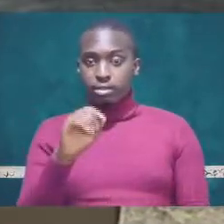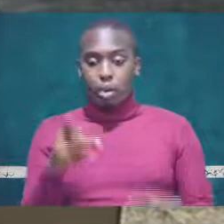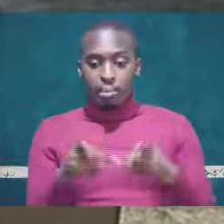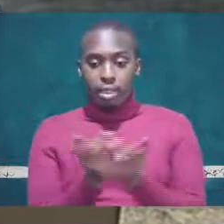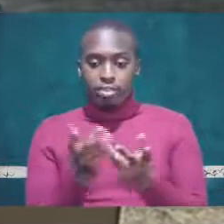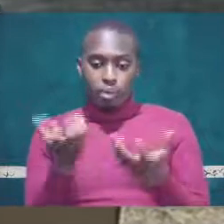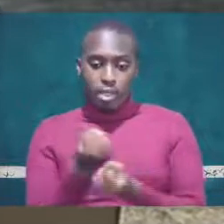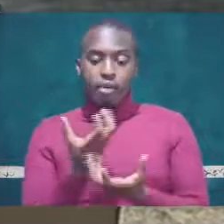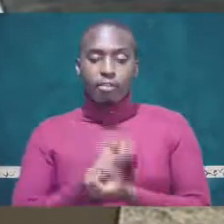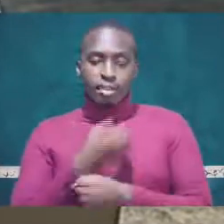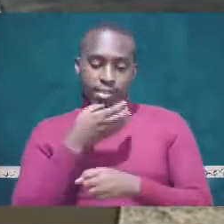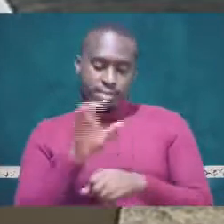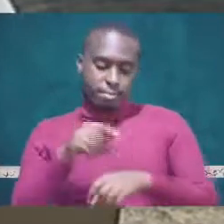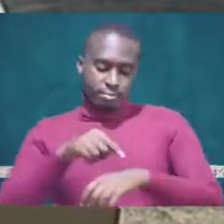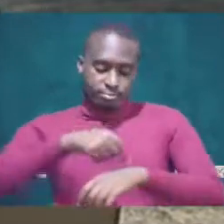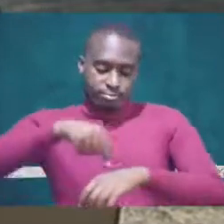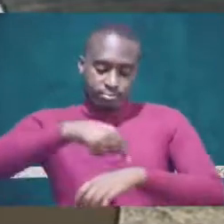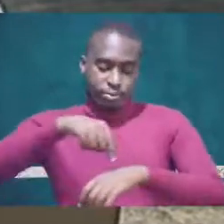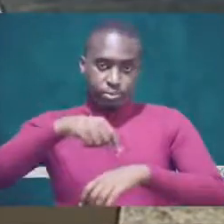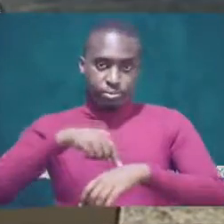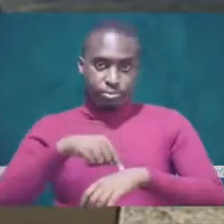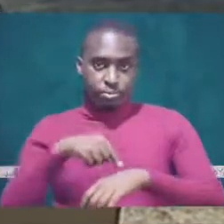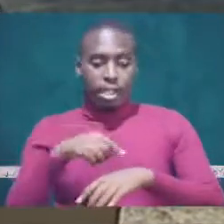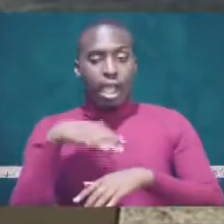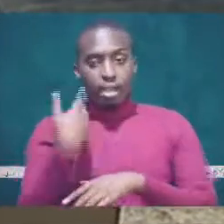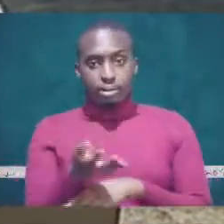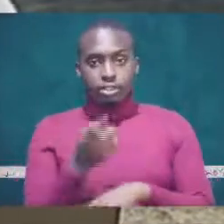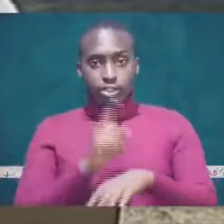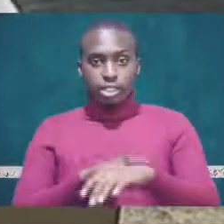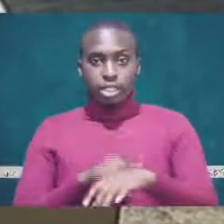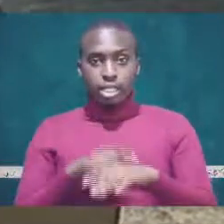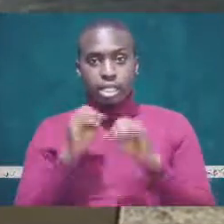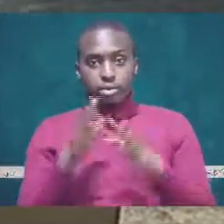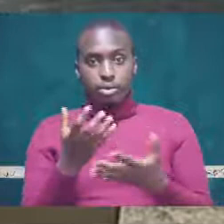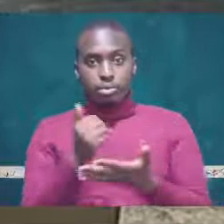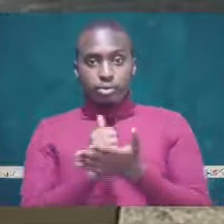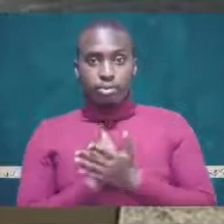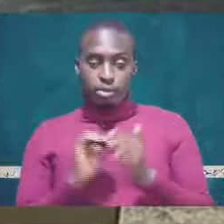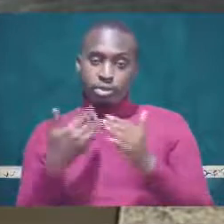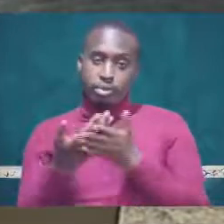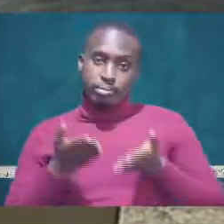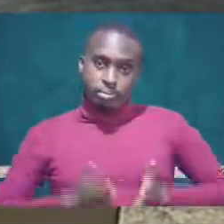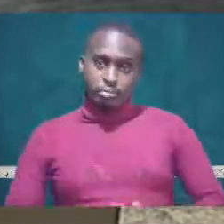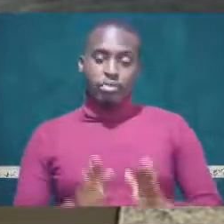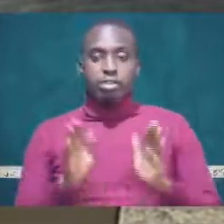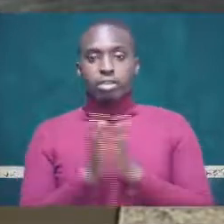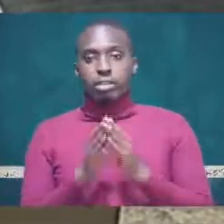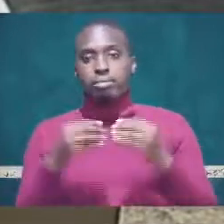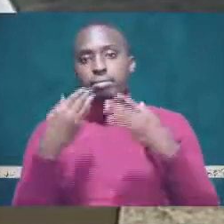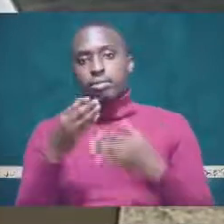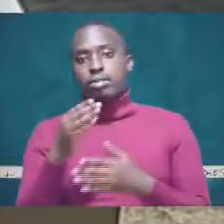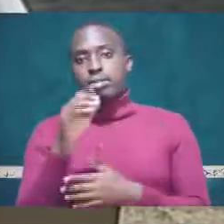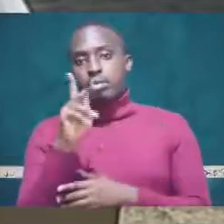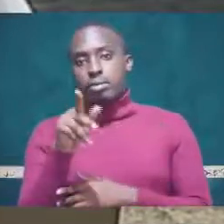the damaged wall or the damaged skin, and eventually which triggers the production or the release of what you call